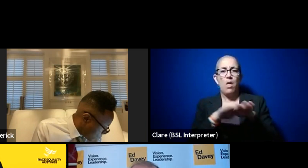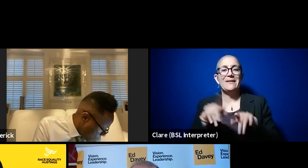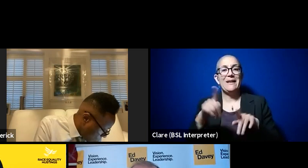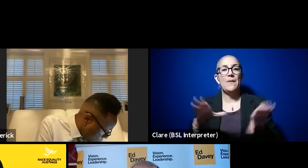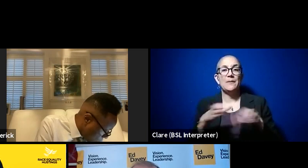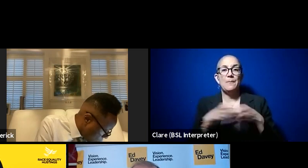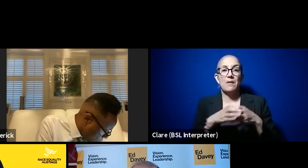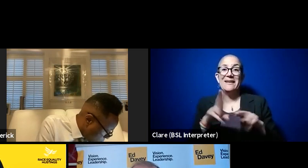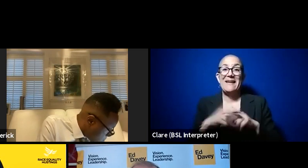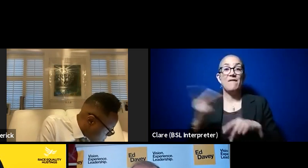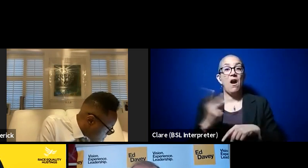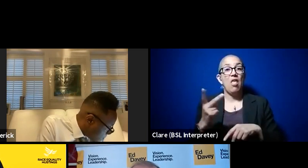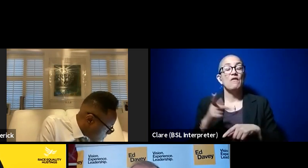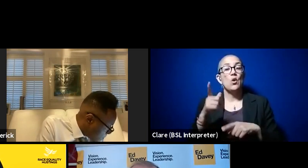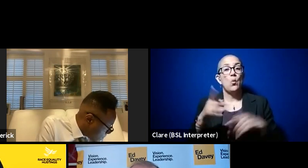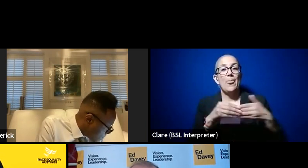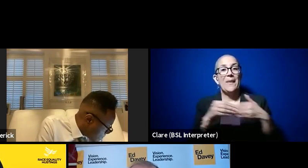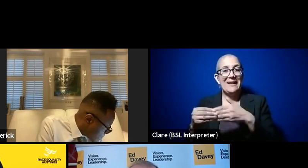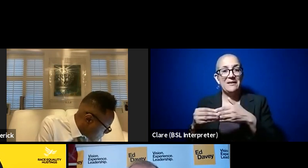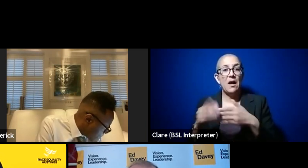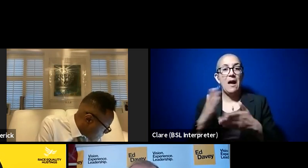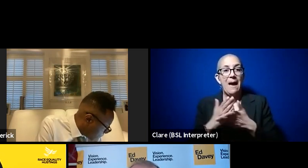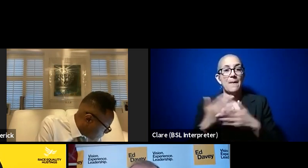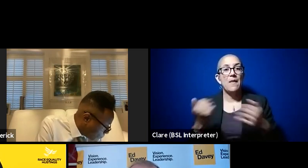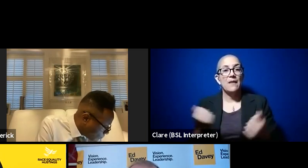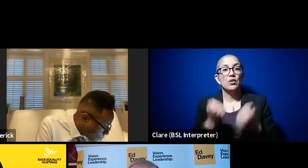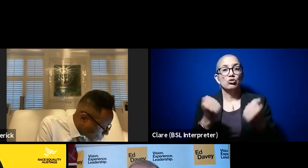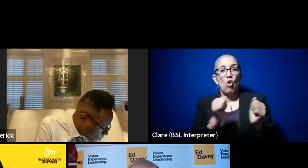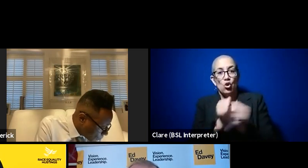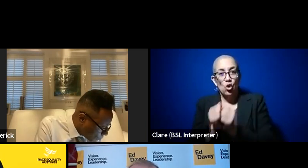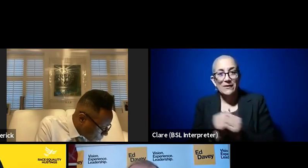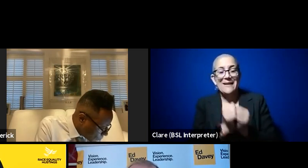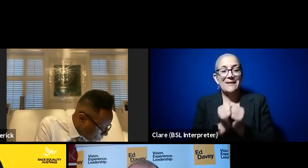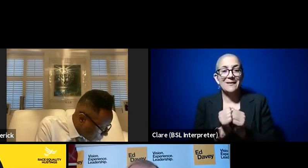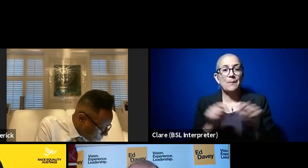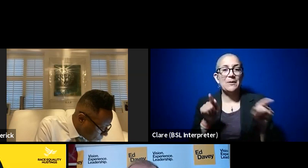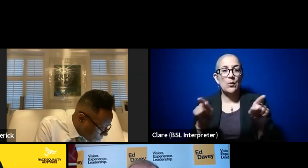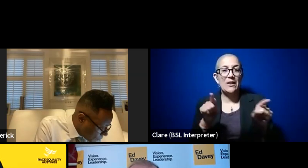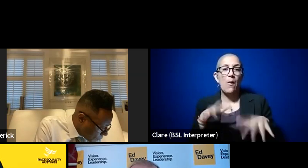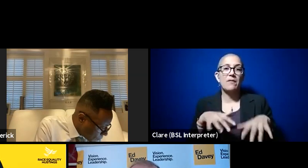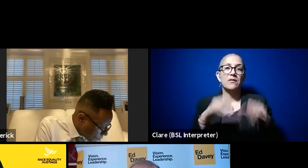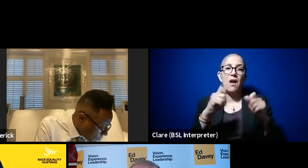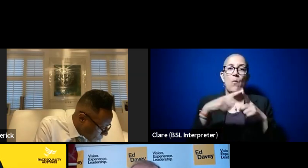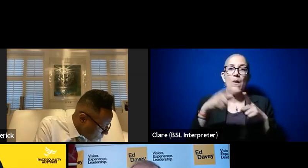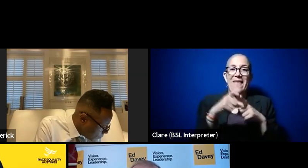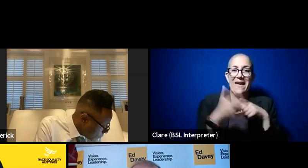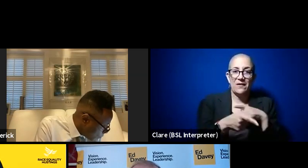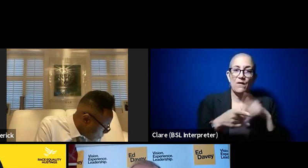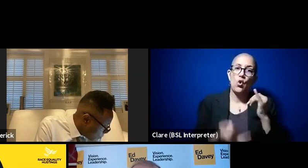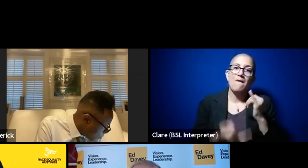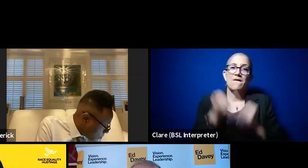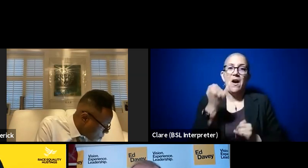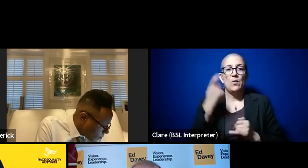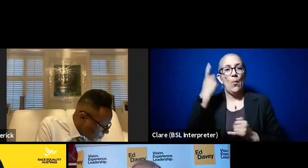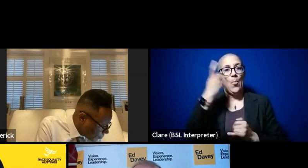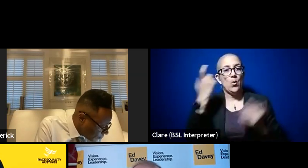you was the leader, given that there's actually quite a strong consensus between you? Maybe if I'll start with Ed for your final thoughts tonight,